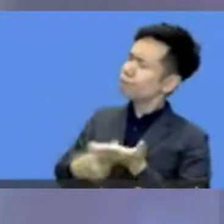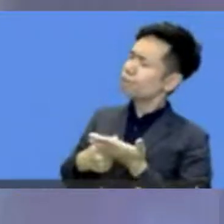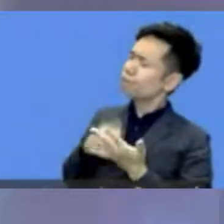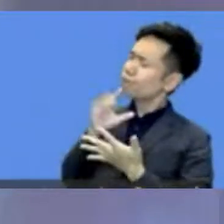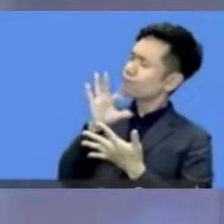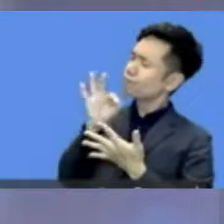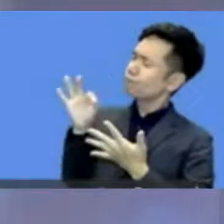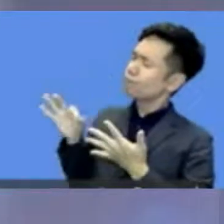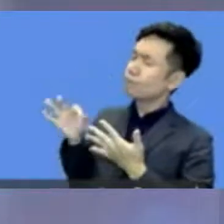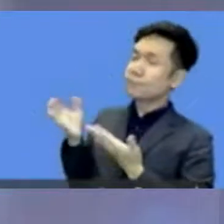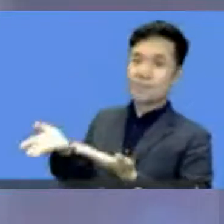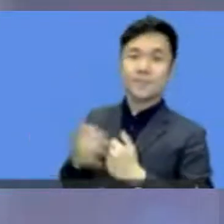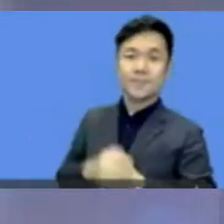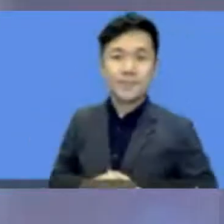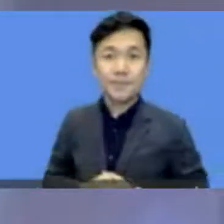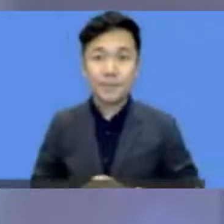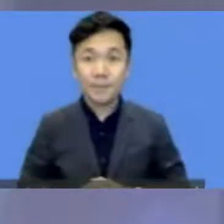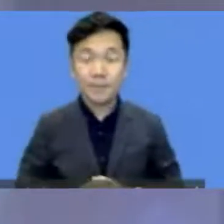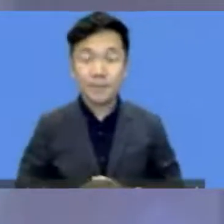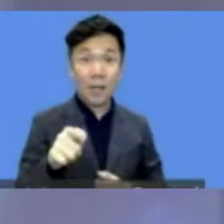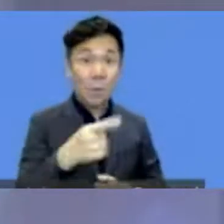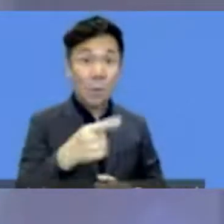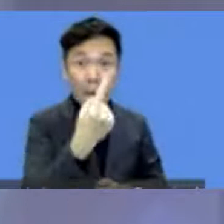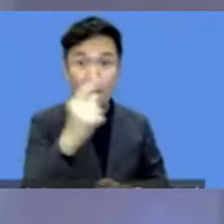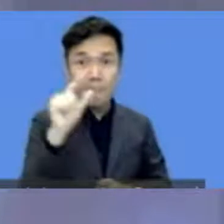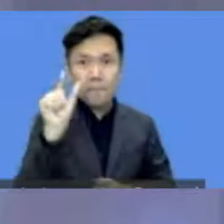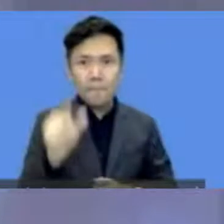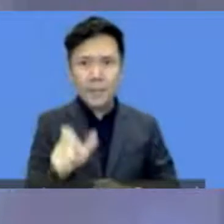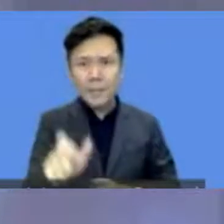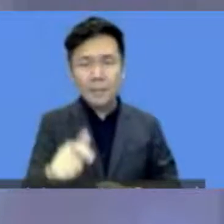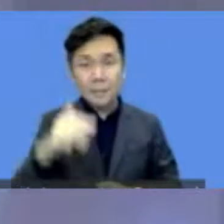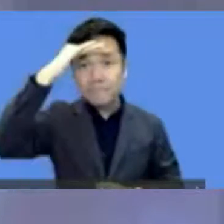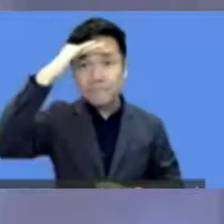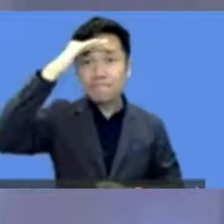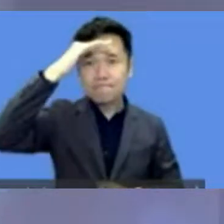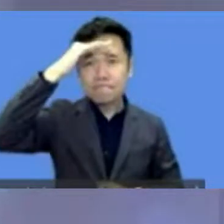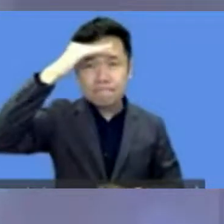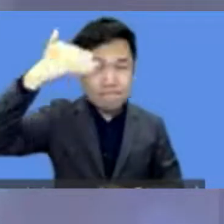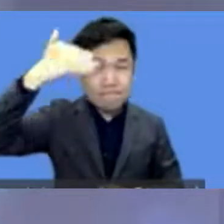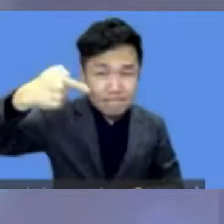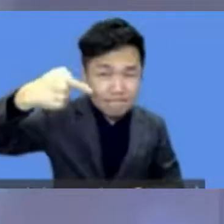Sorry, there's another question at the back here. I'm not.